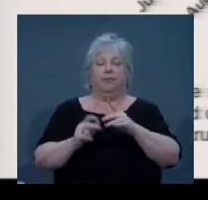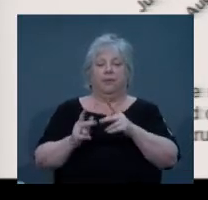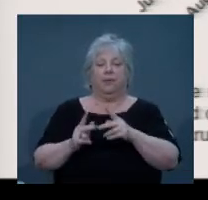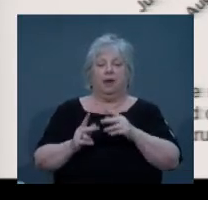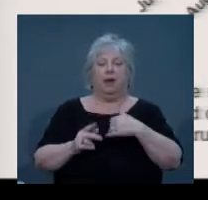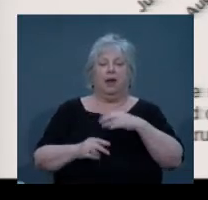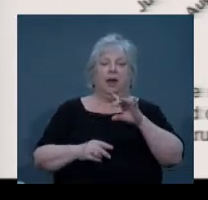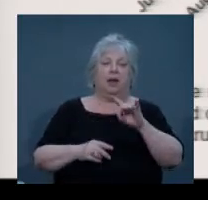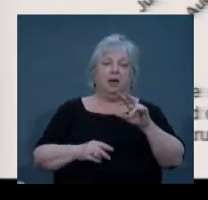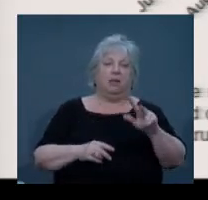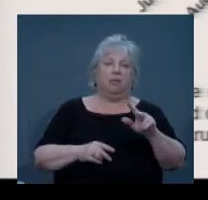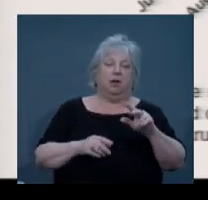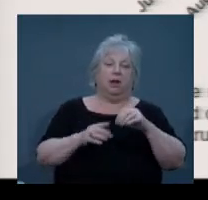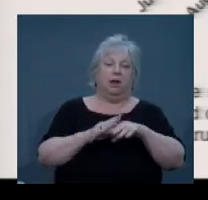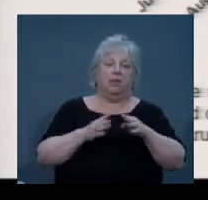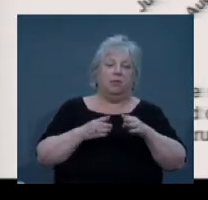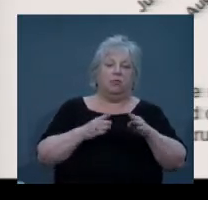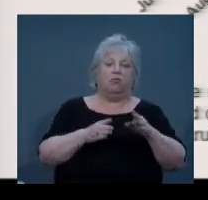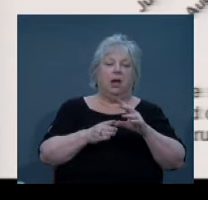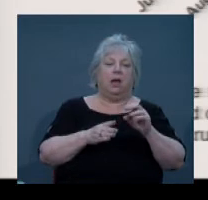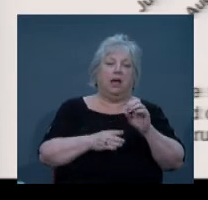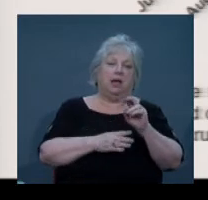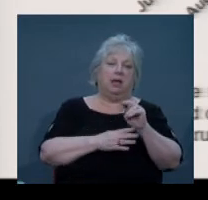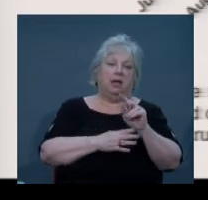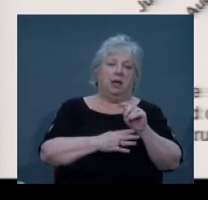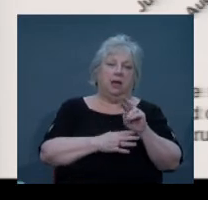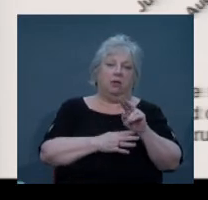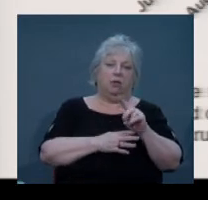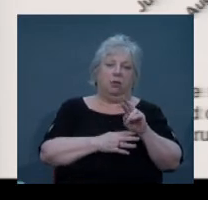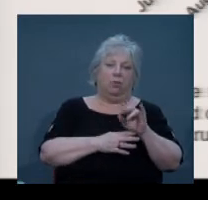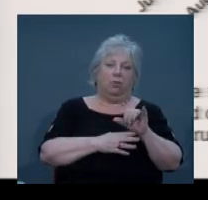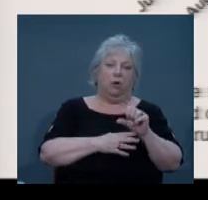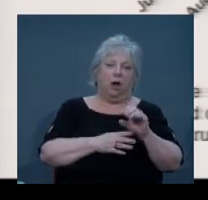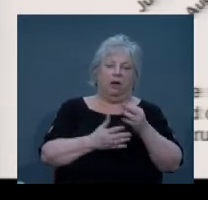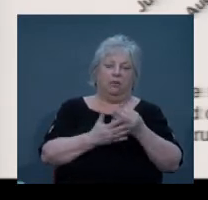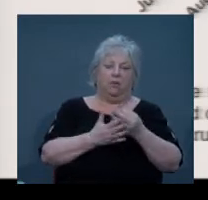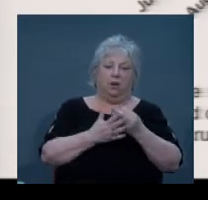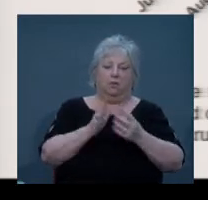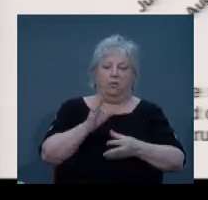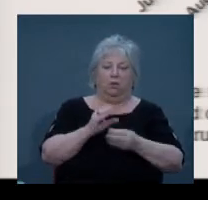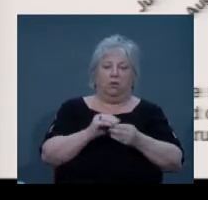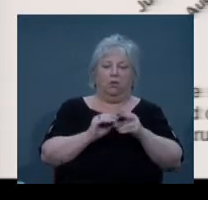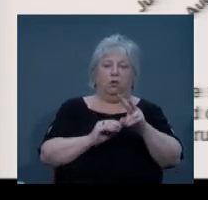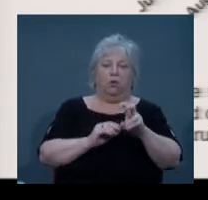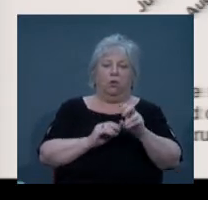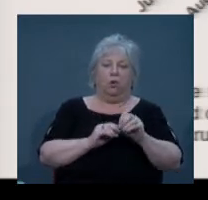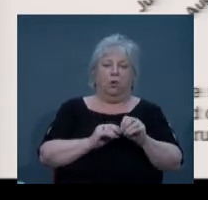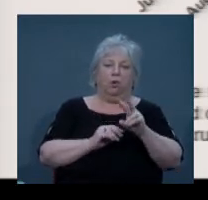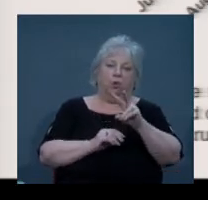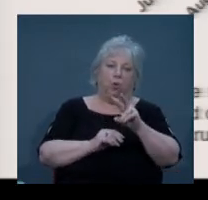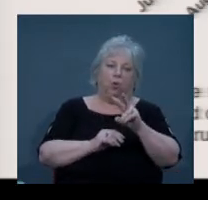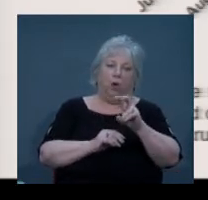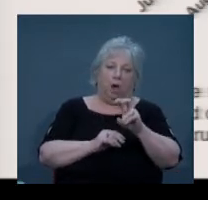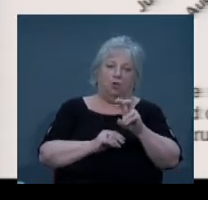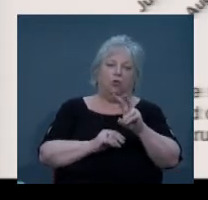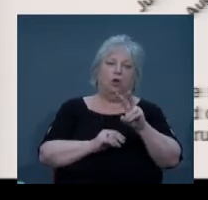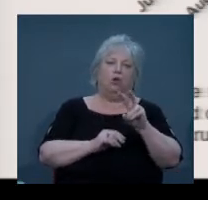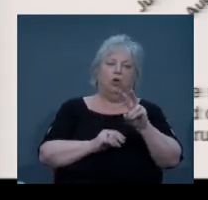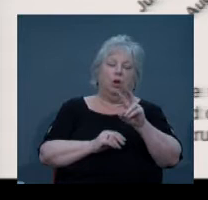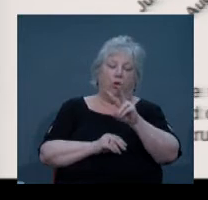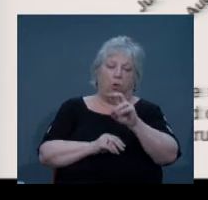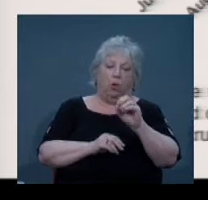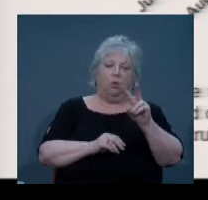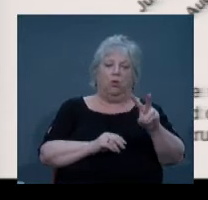83 unfilled positions in the street and the enterprise funds for a grand total of 202 authorized but unfilled